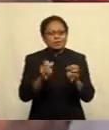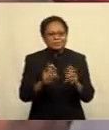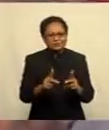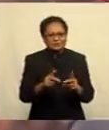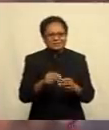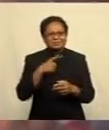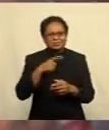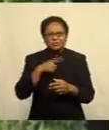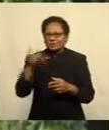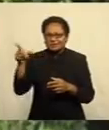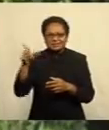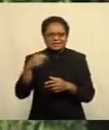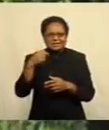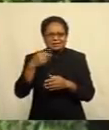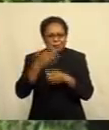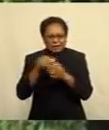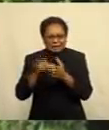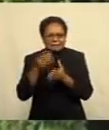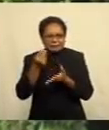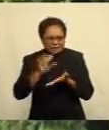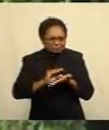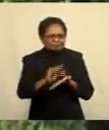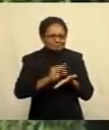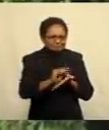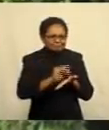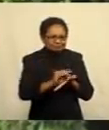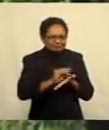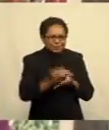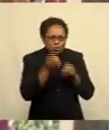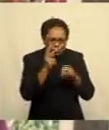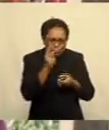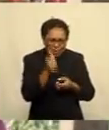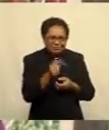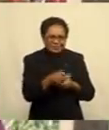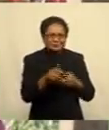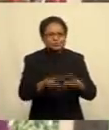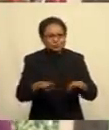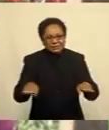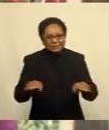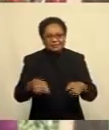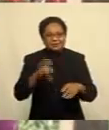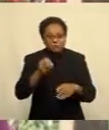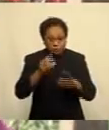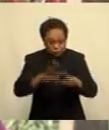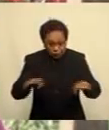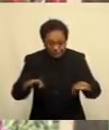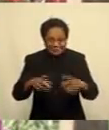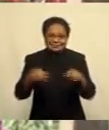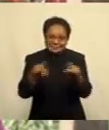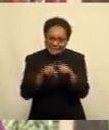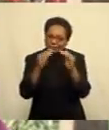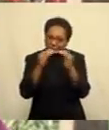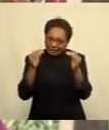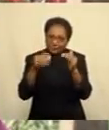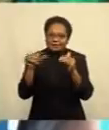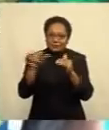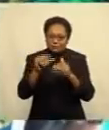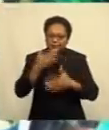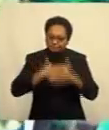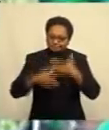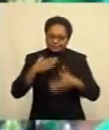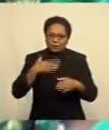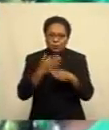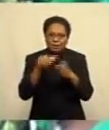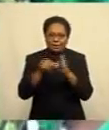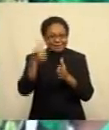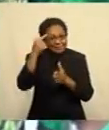to provide them with their needs, learning needs. So the children have to think of their parents a lot. The